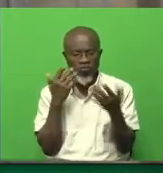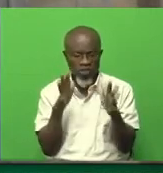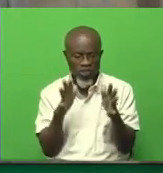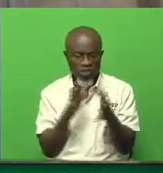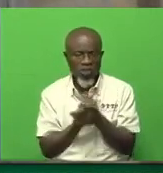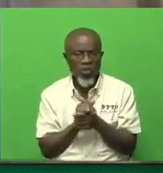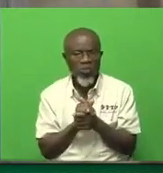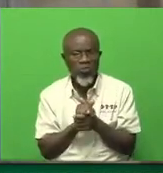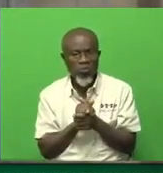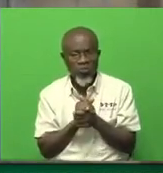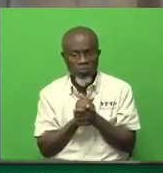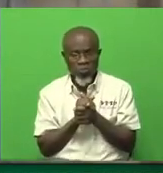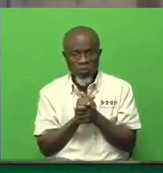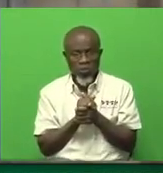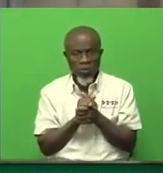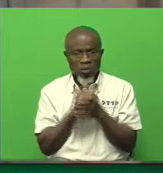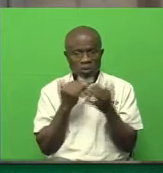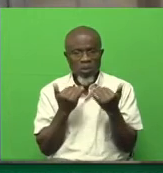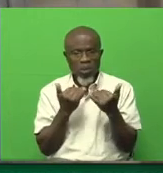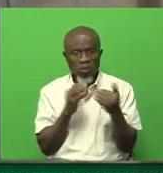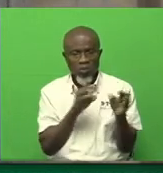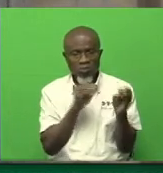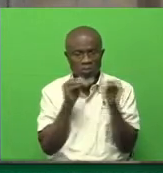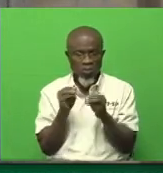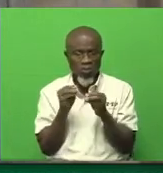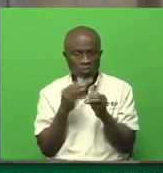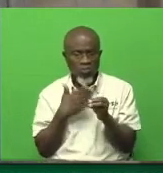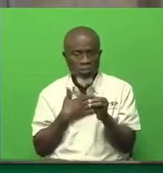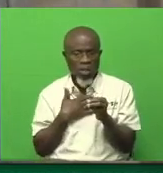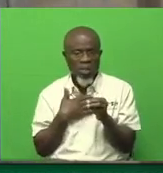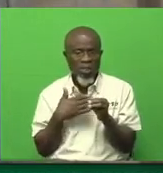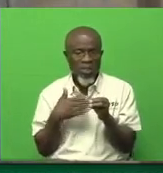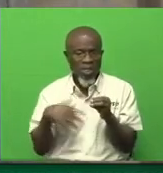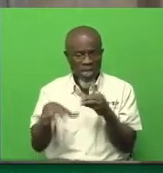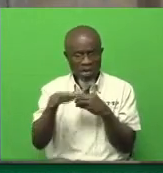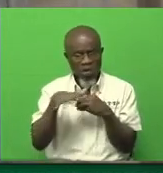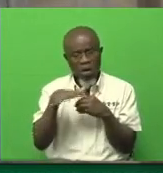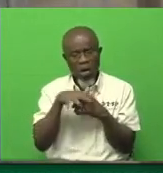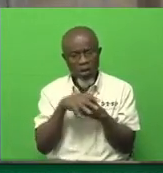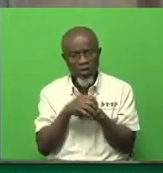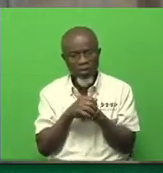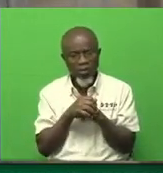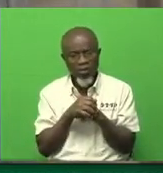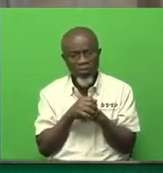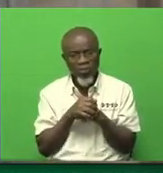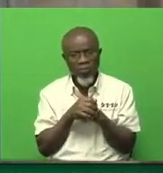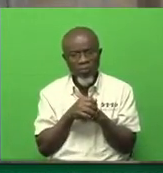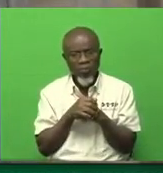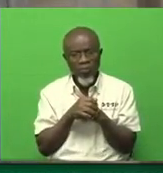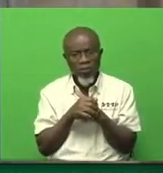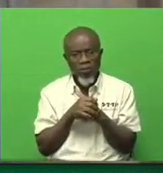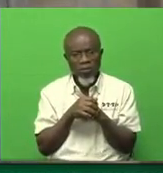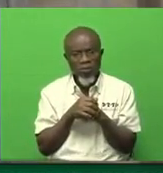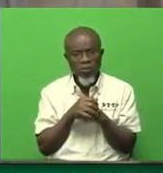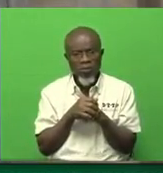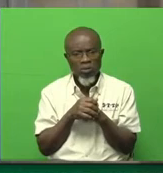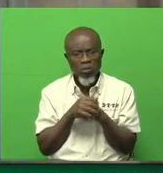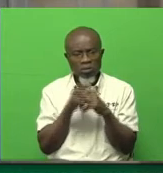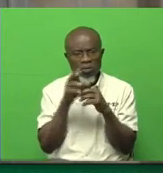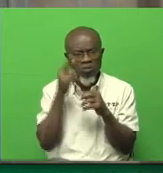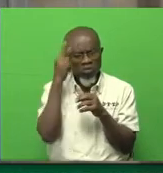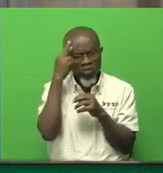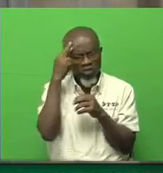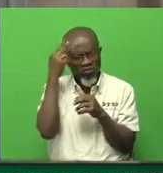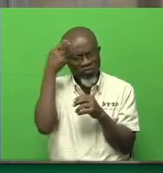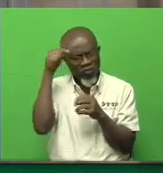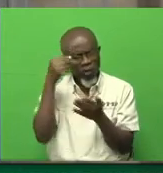um Deputy speaker I'd like to move to my constituency quickly um the purpose of a national budget is to manage the Affairs of a country and